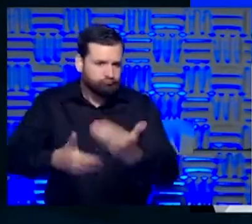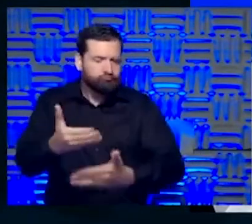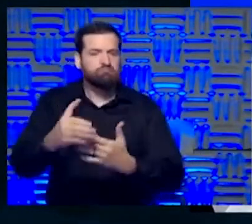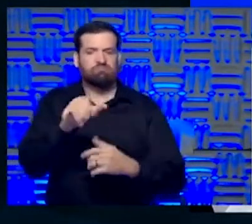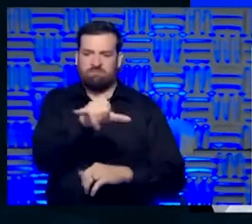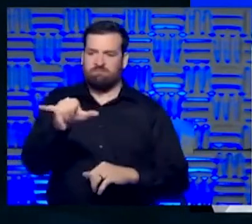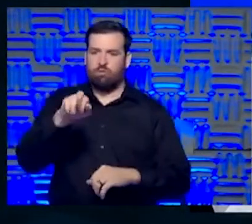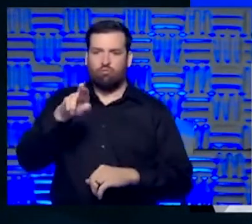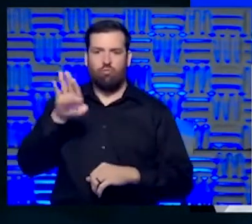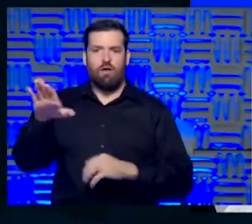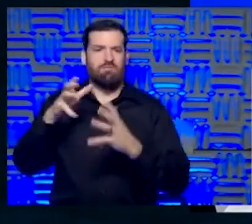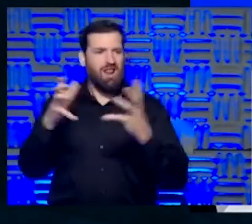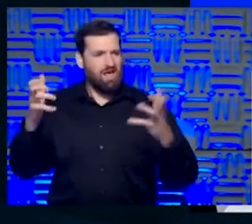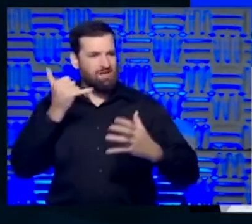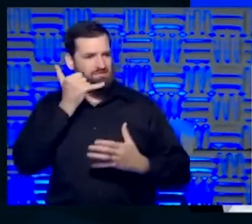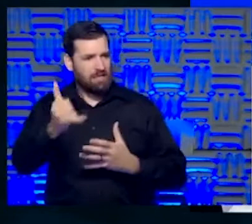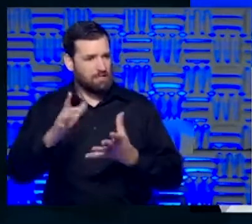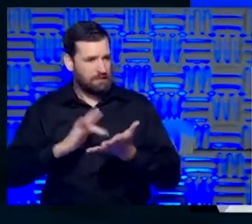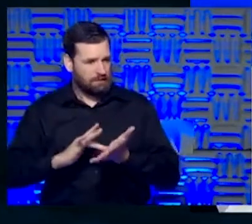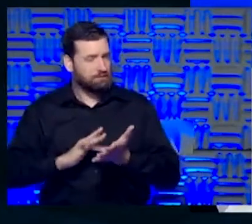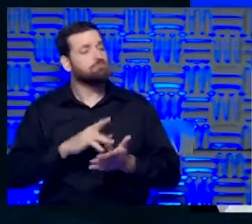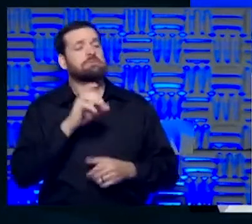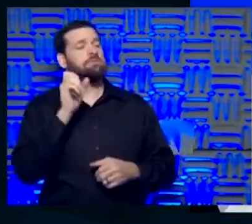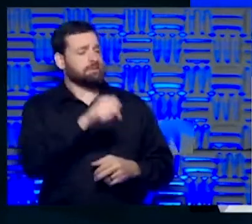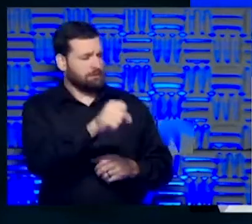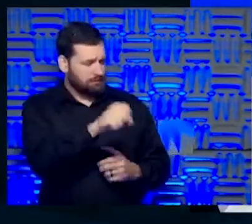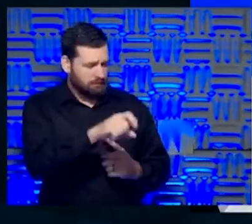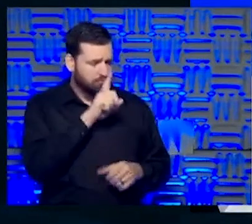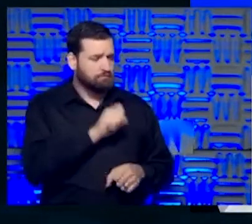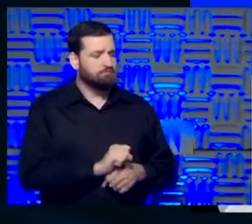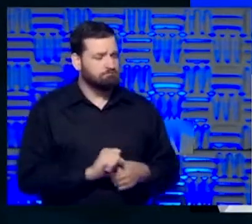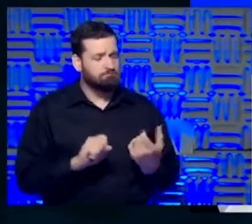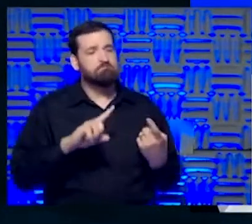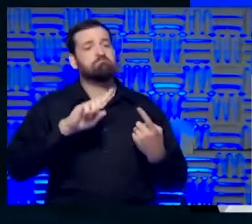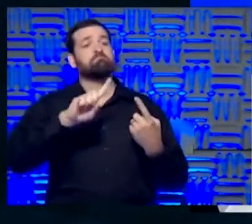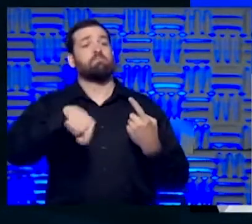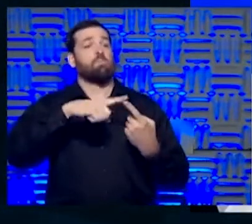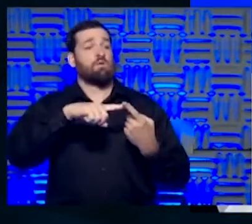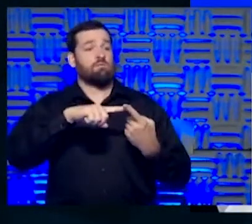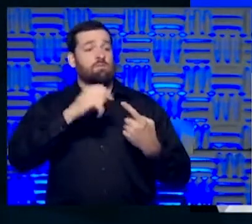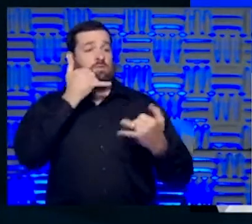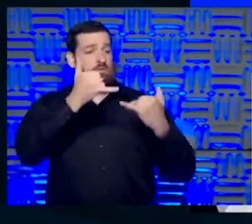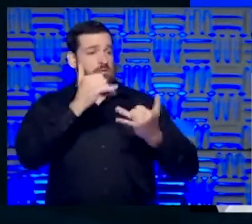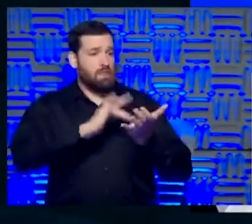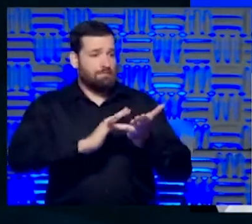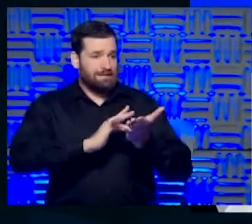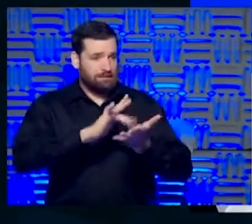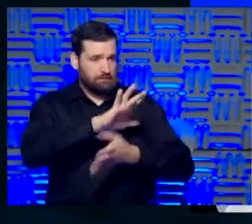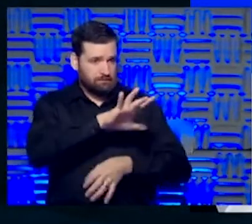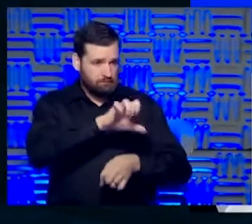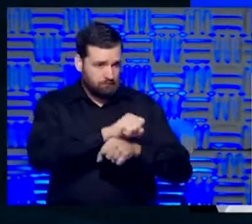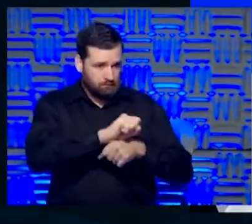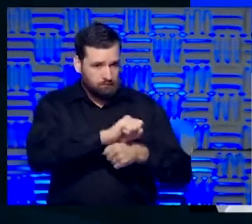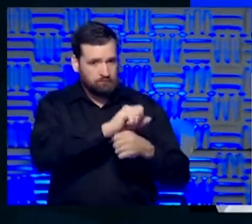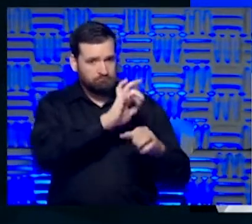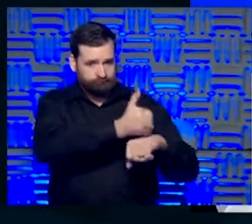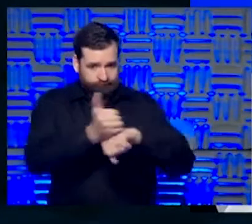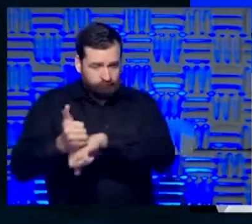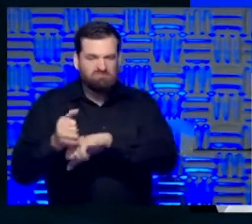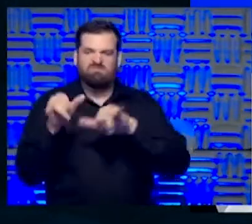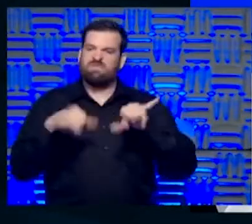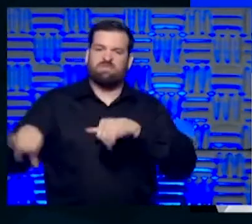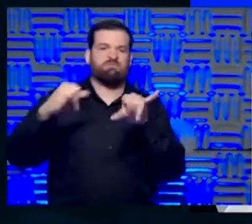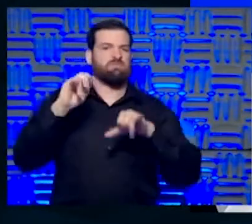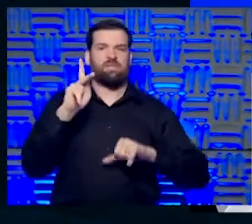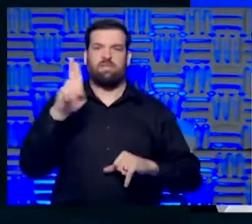lot of telemedicine. Yeah, absolutely. When we got the telemedicine program going, along with everybody else at